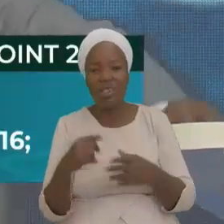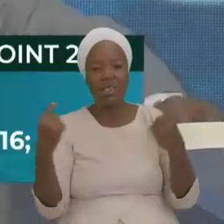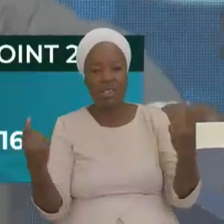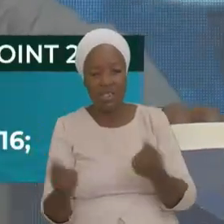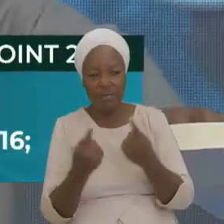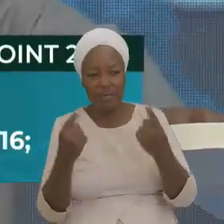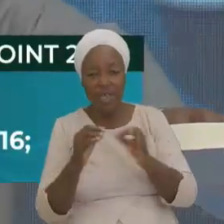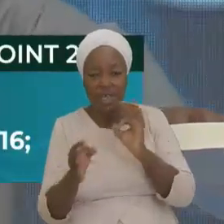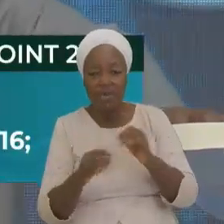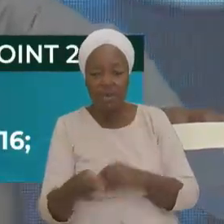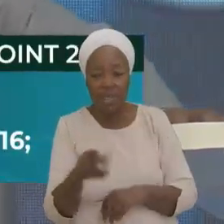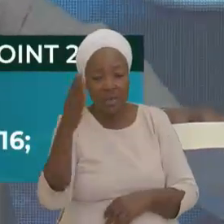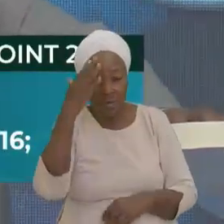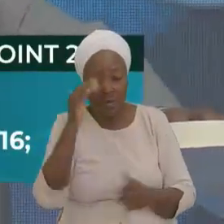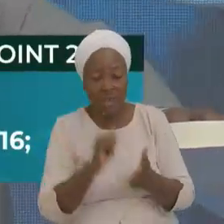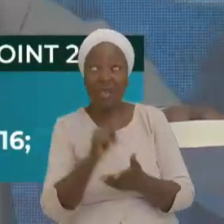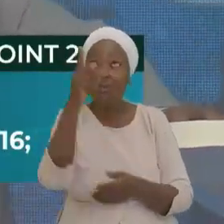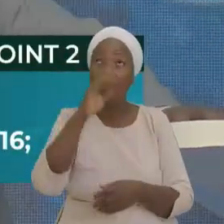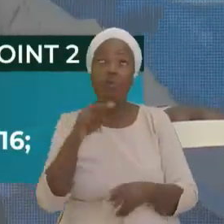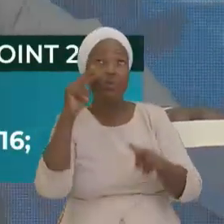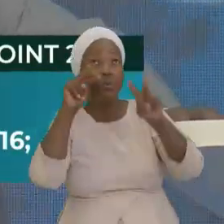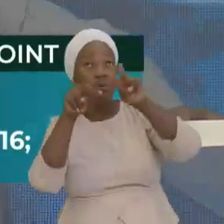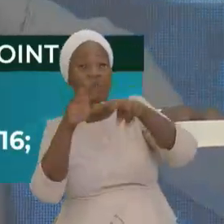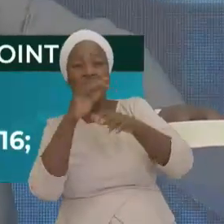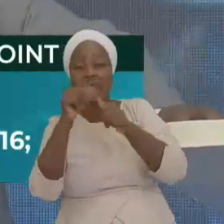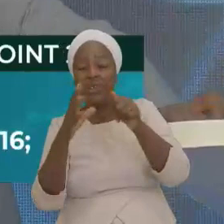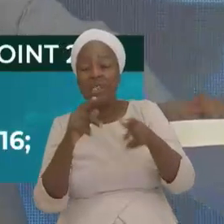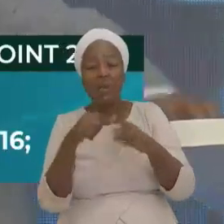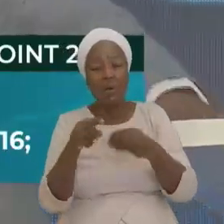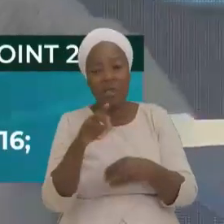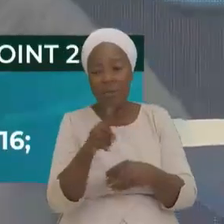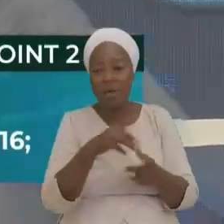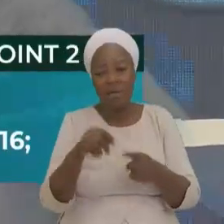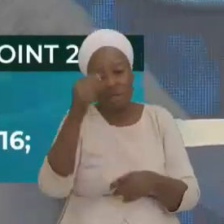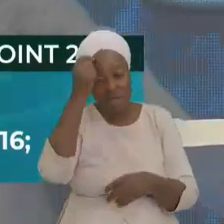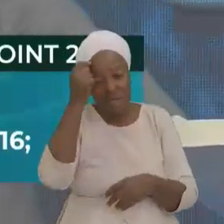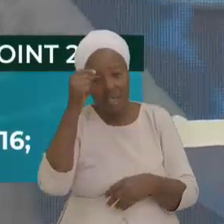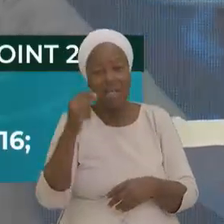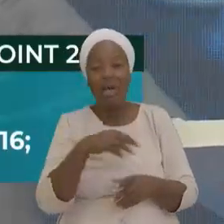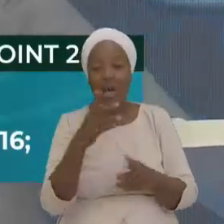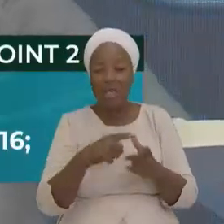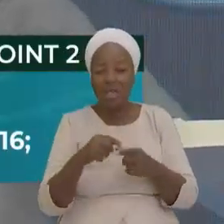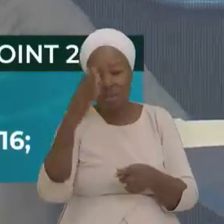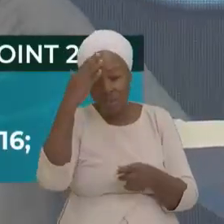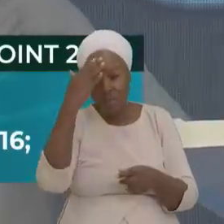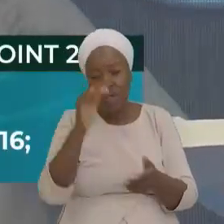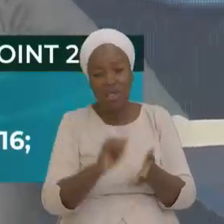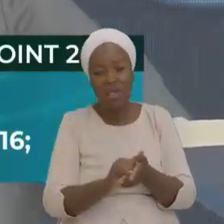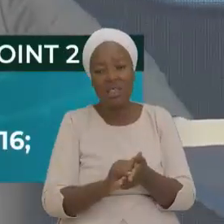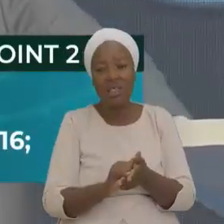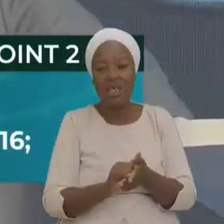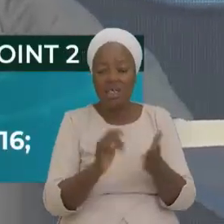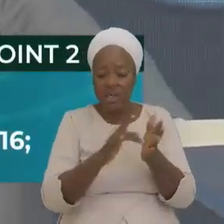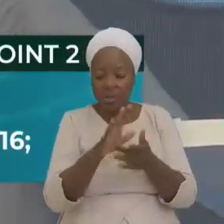that God was watching all their thoughts, because he dwells inside the temple, they will not be thinking and doing